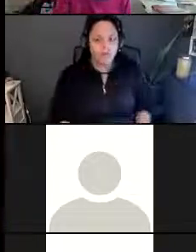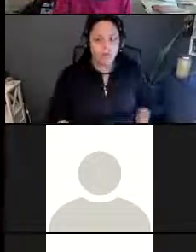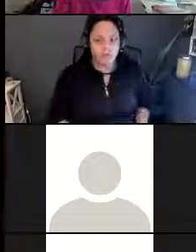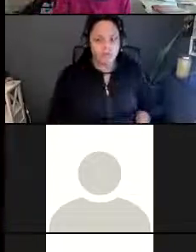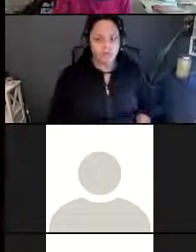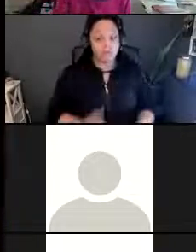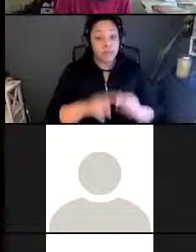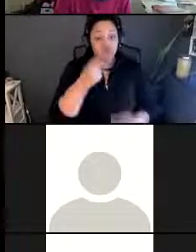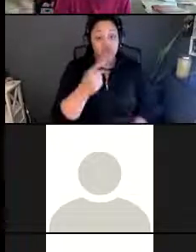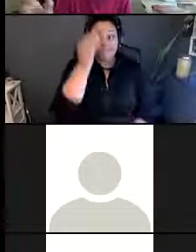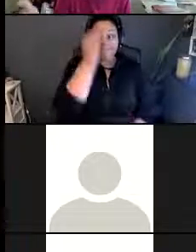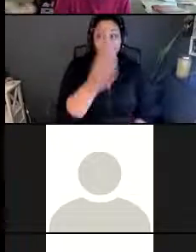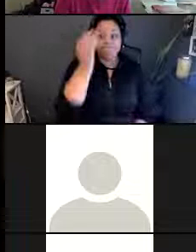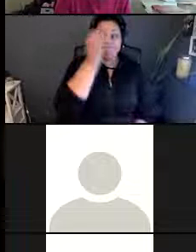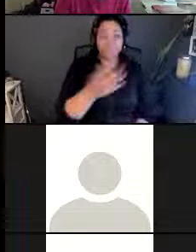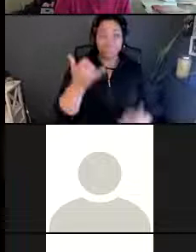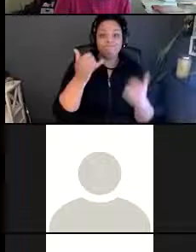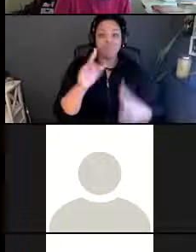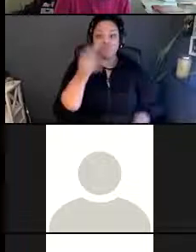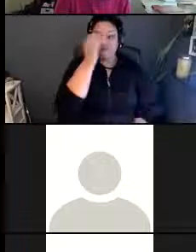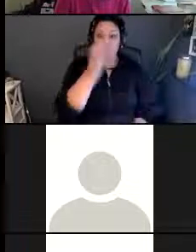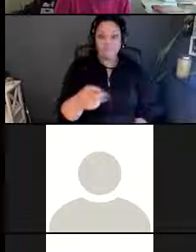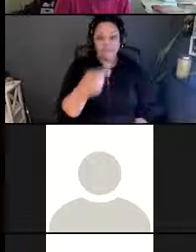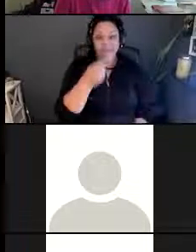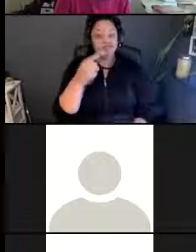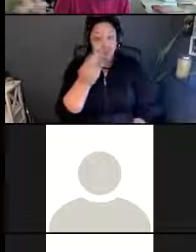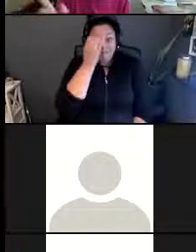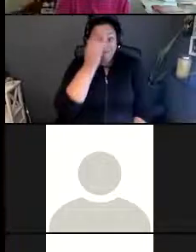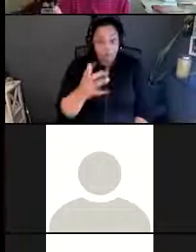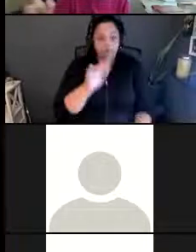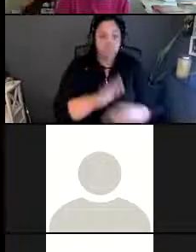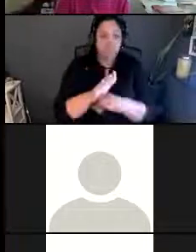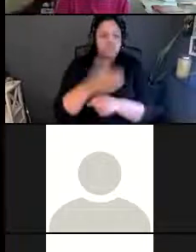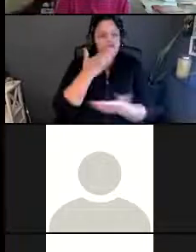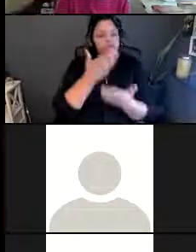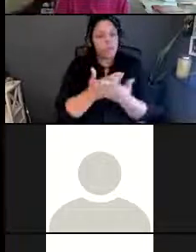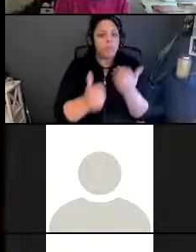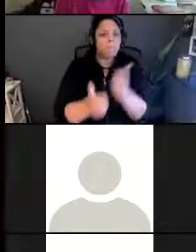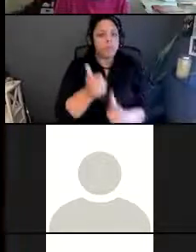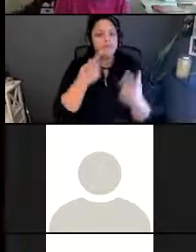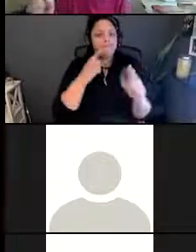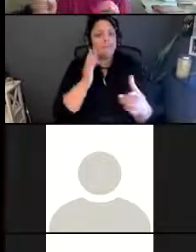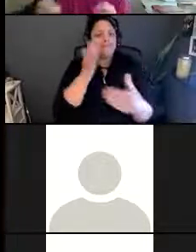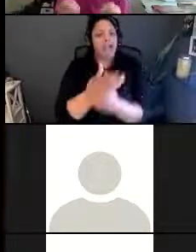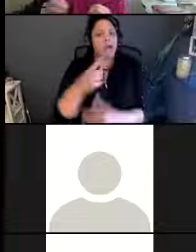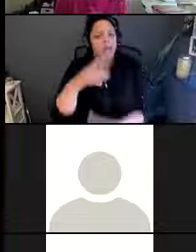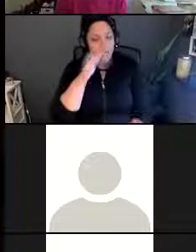informing players is the most effective intervention to get them to behave in a less harmful